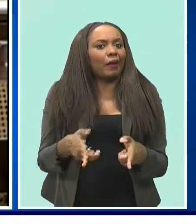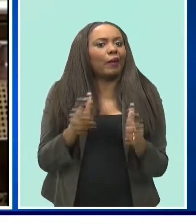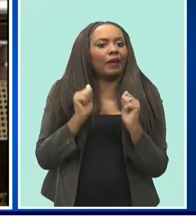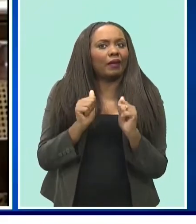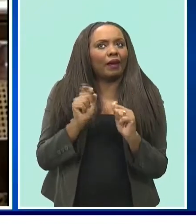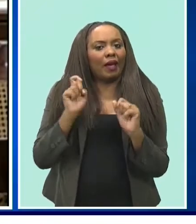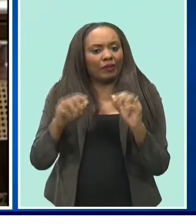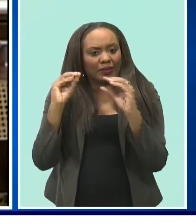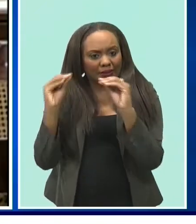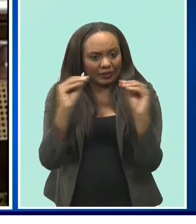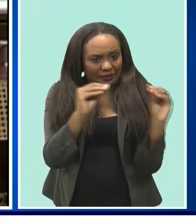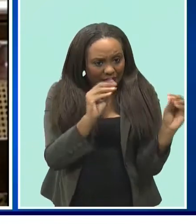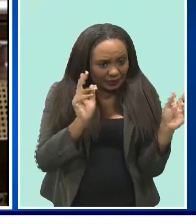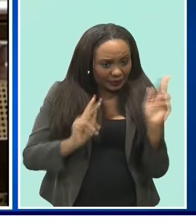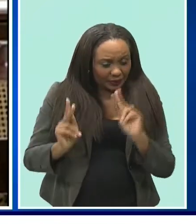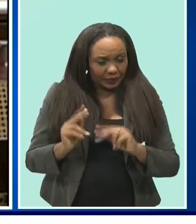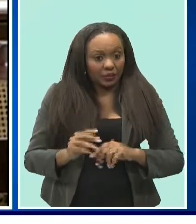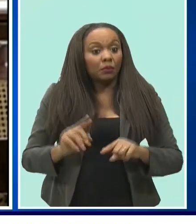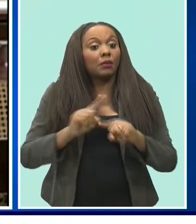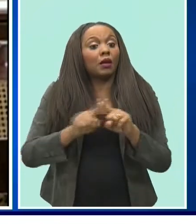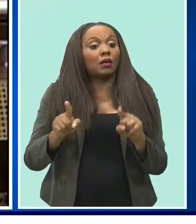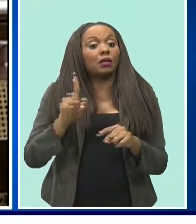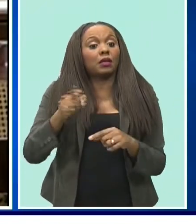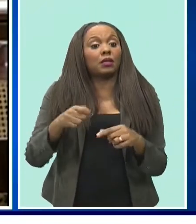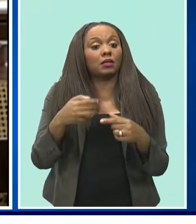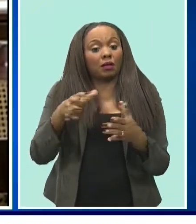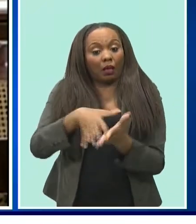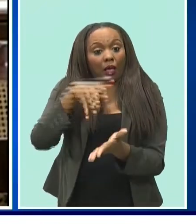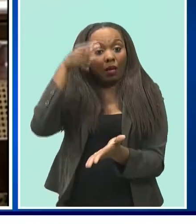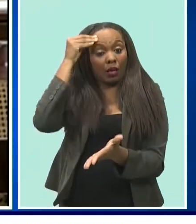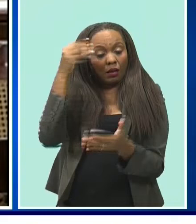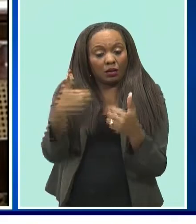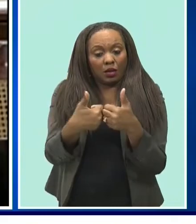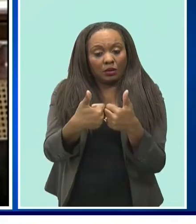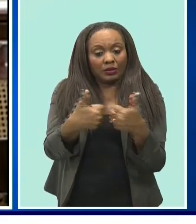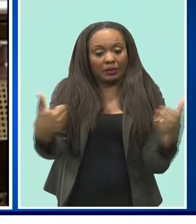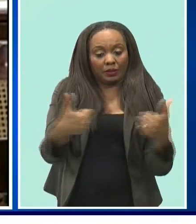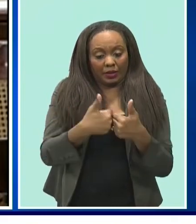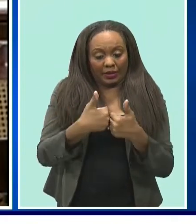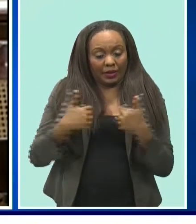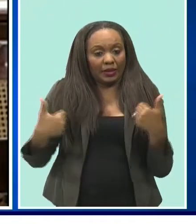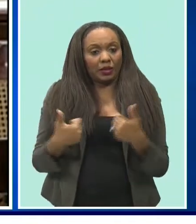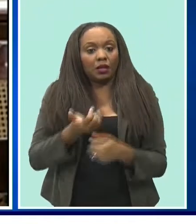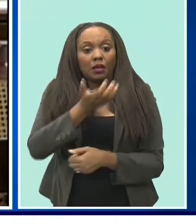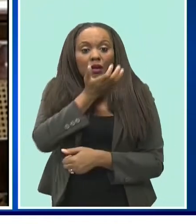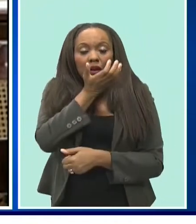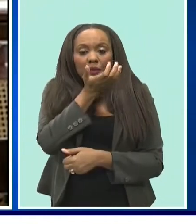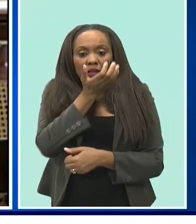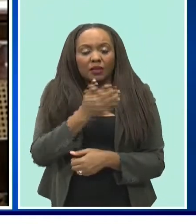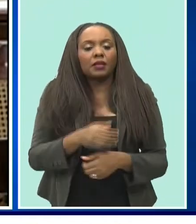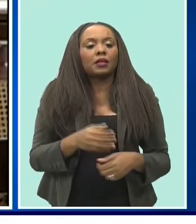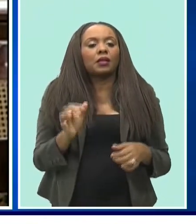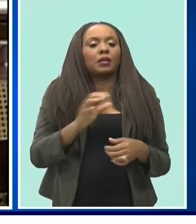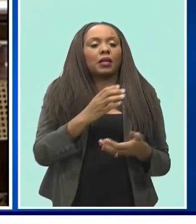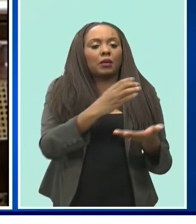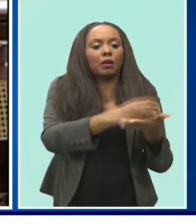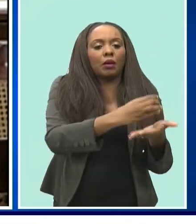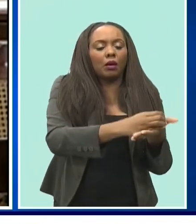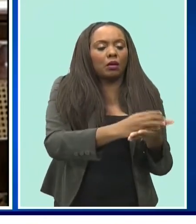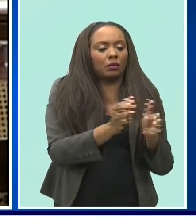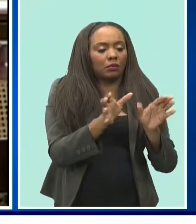them. But the separation of waste would require that we have the appropriate